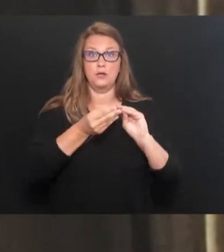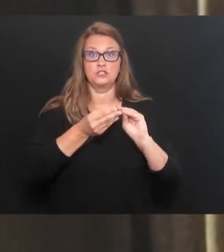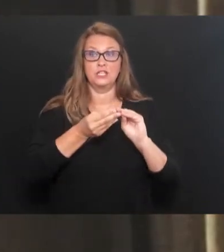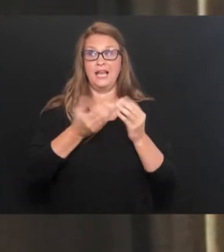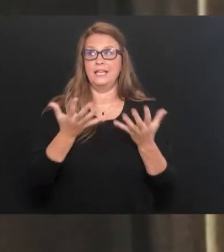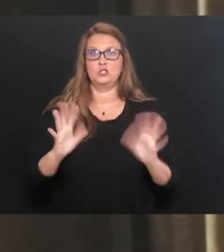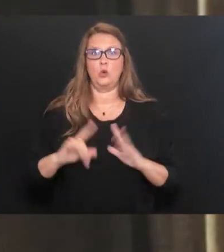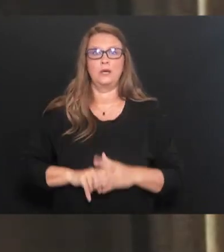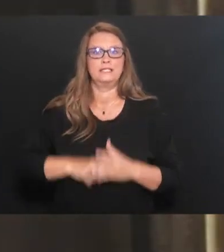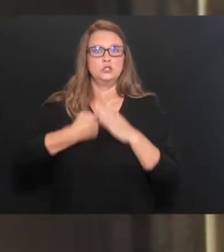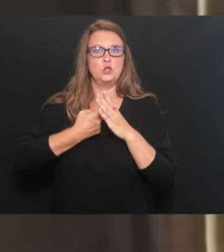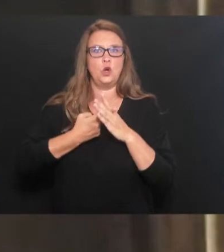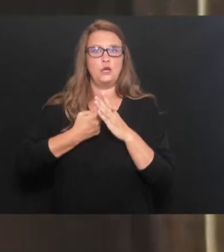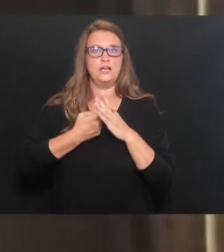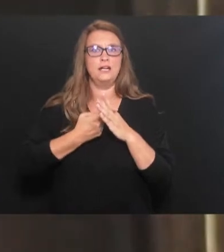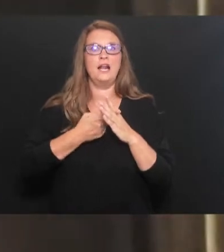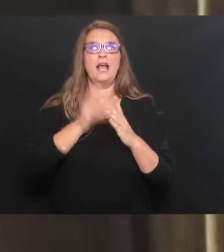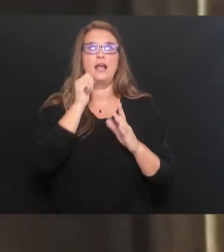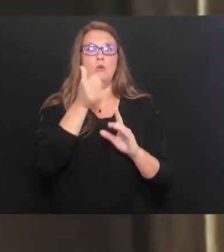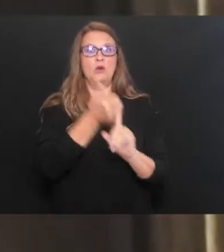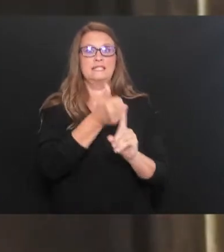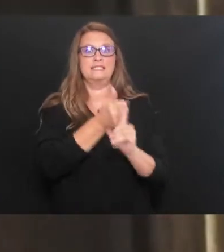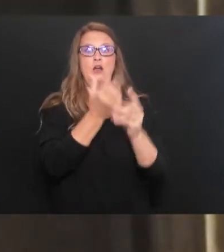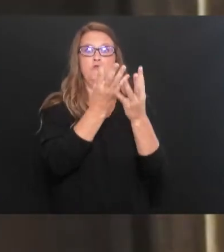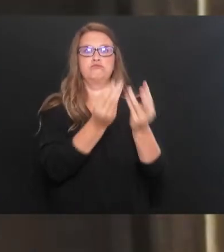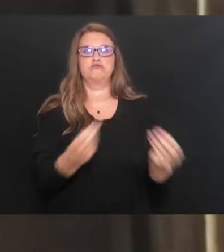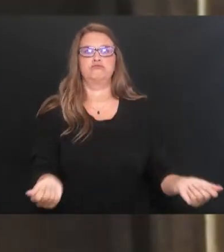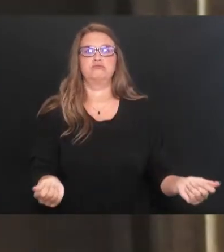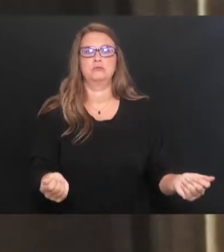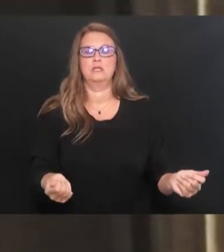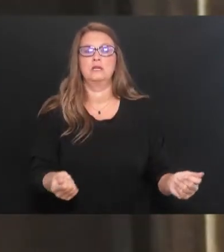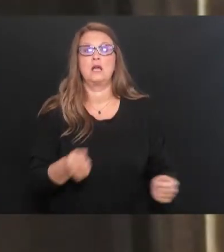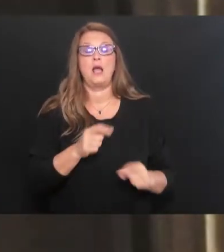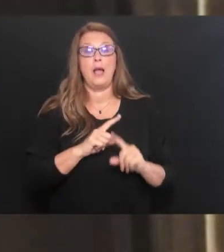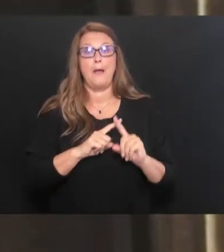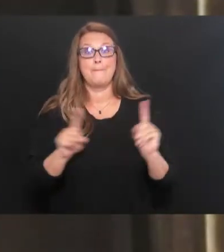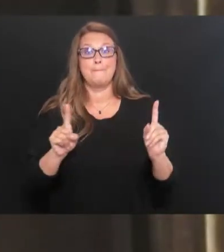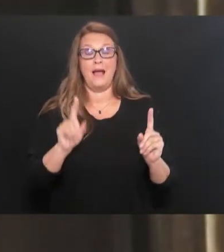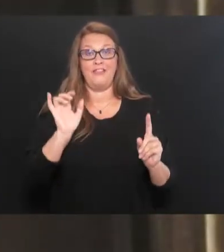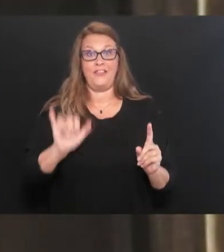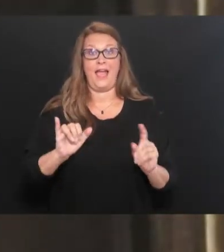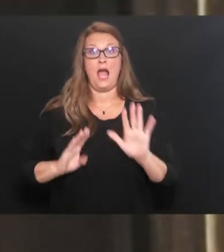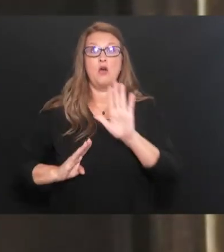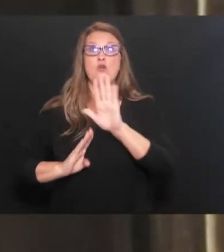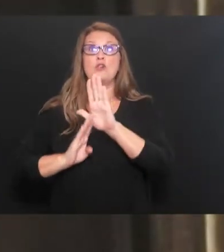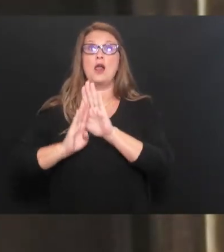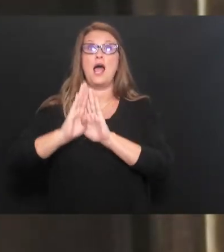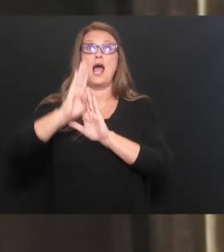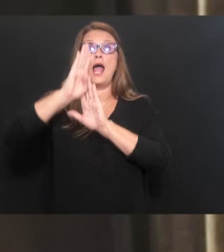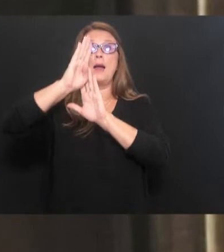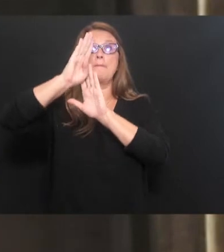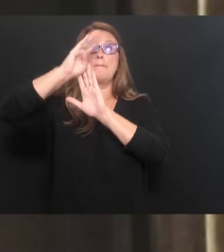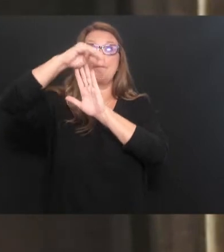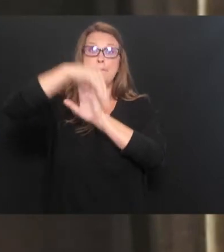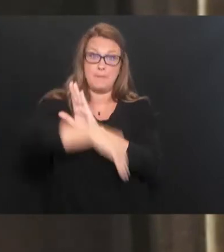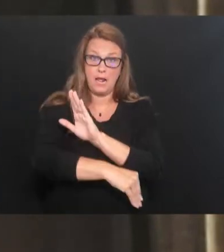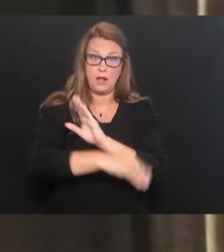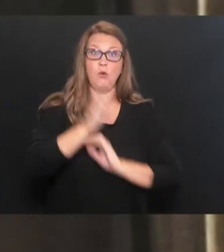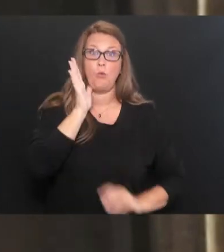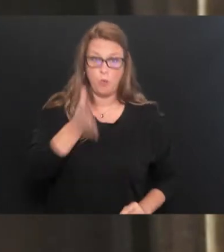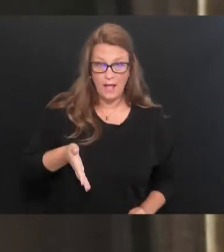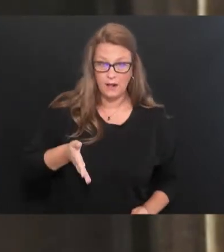itself out in that inverted V-shaped curve that we've talked about before. But as the governor also pointed out, we